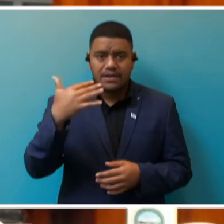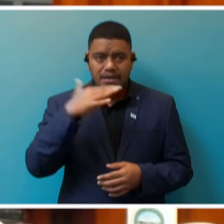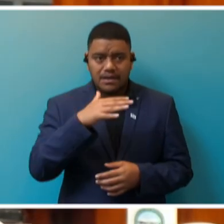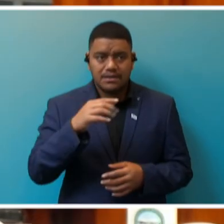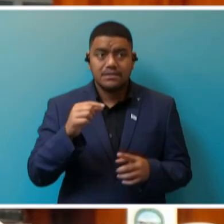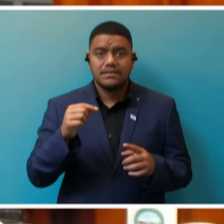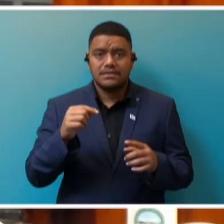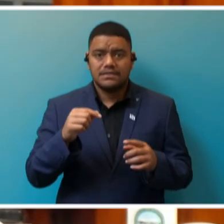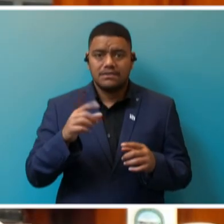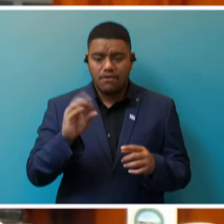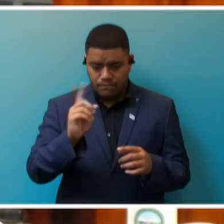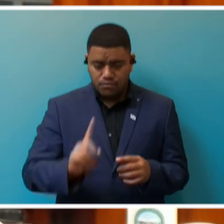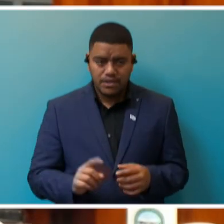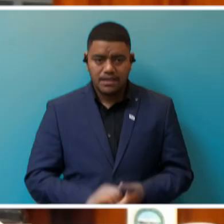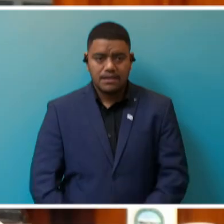£3,800 as of today,